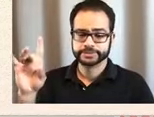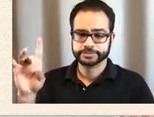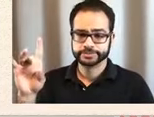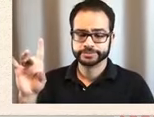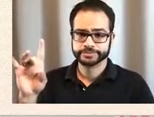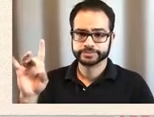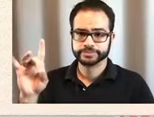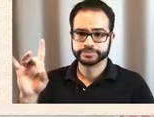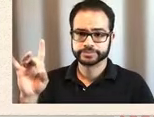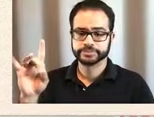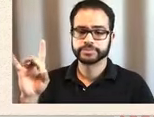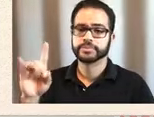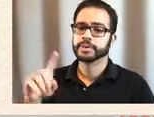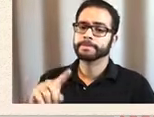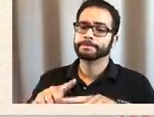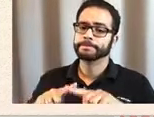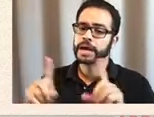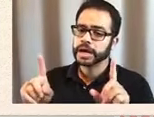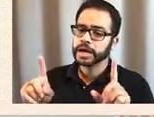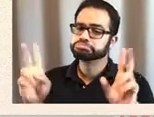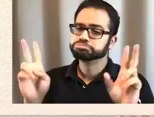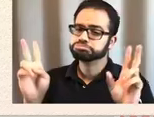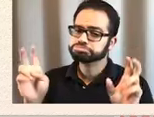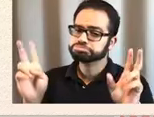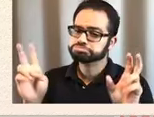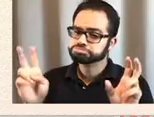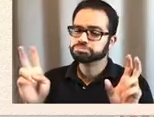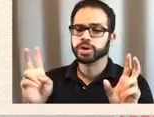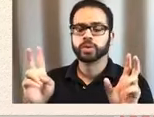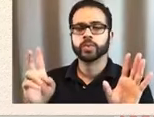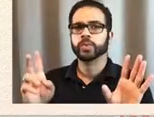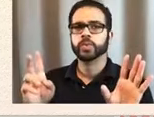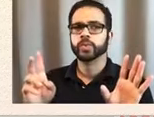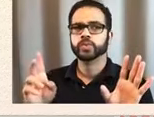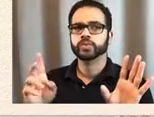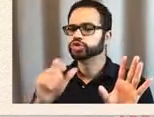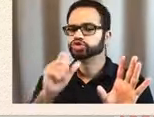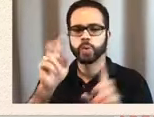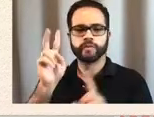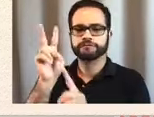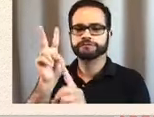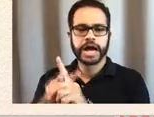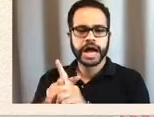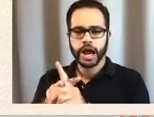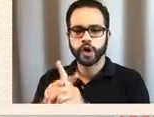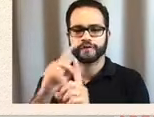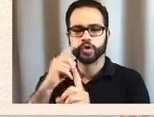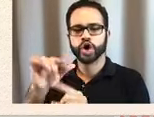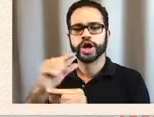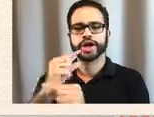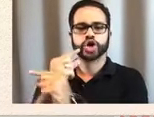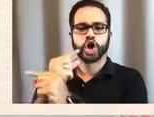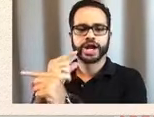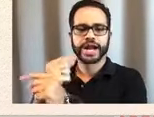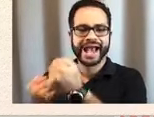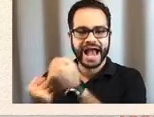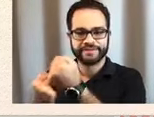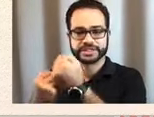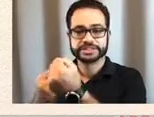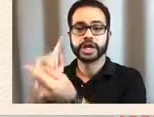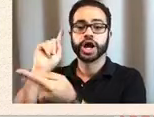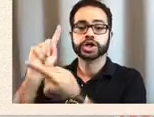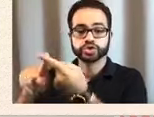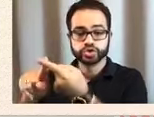But technically, we don't really file for guardian advocacy until the individual has